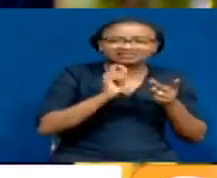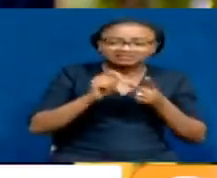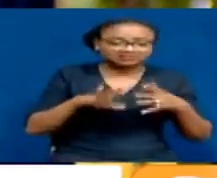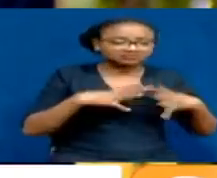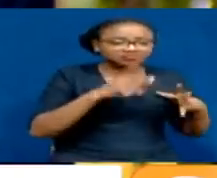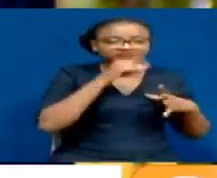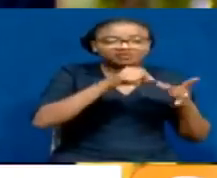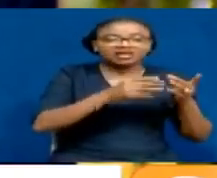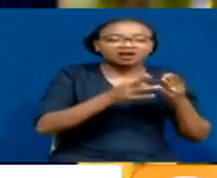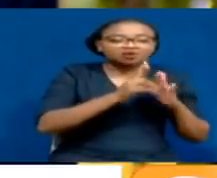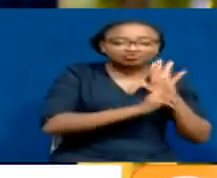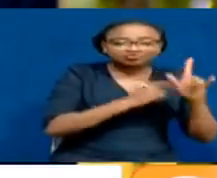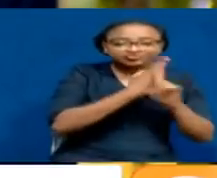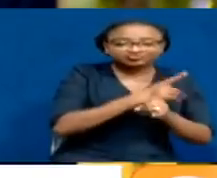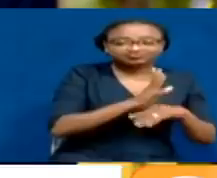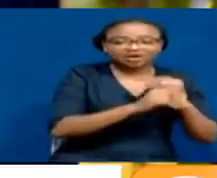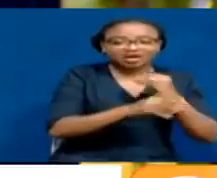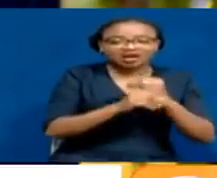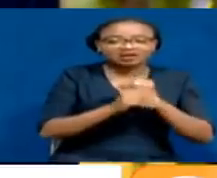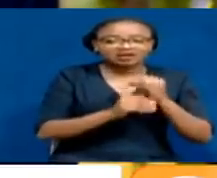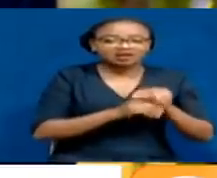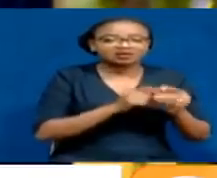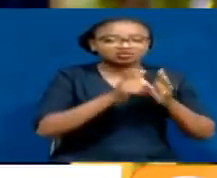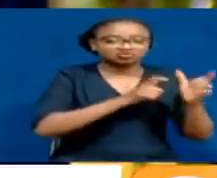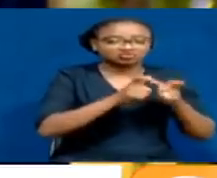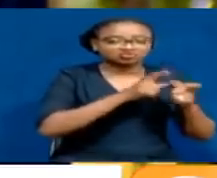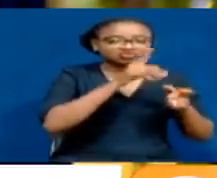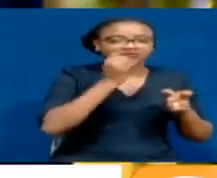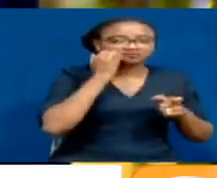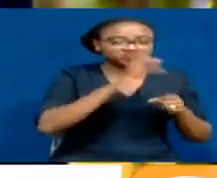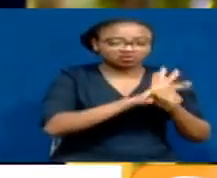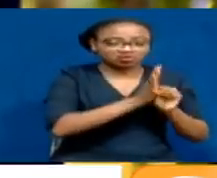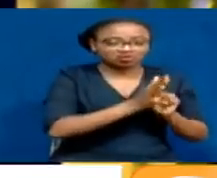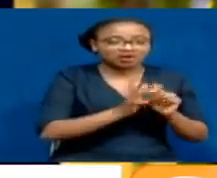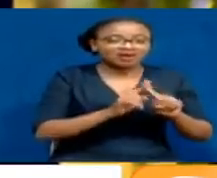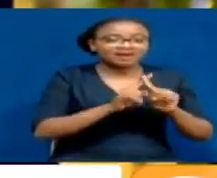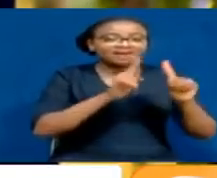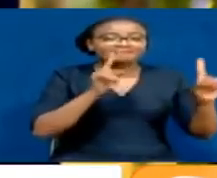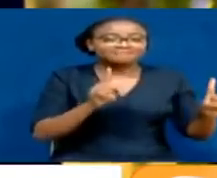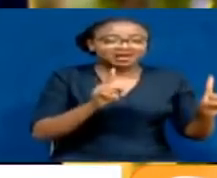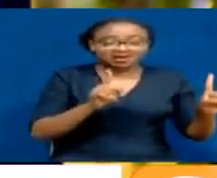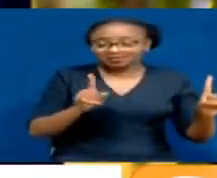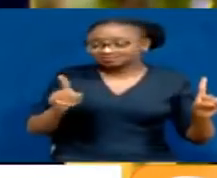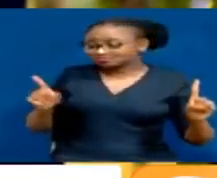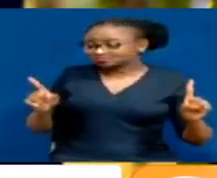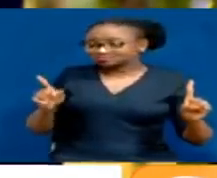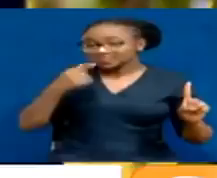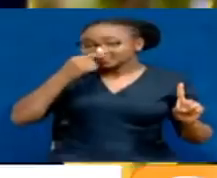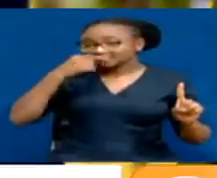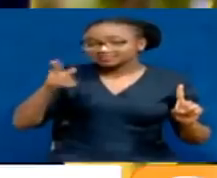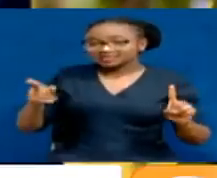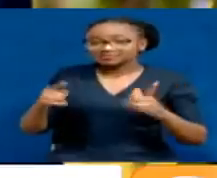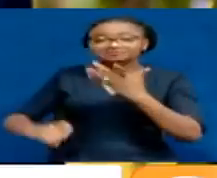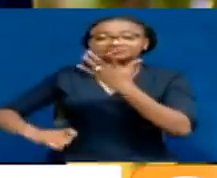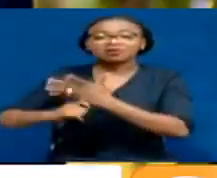measures to deal with the pandemic. Magufuli's approach was to say there